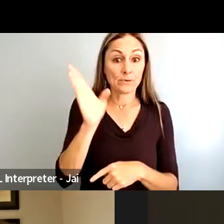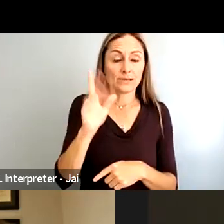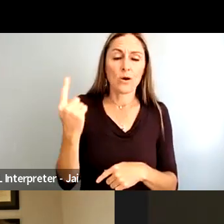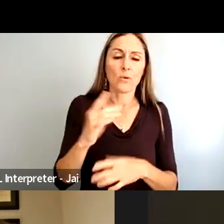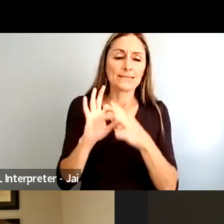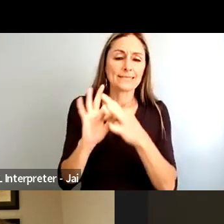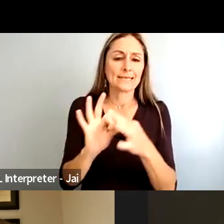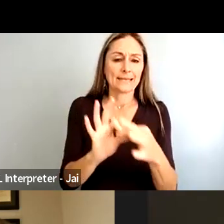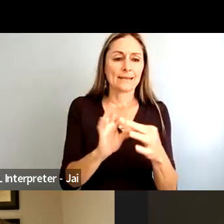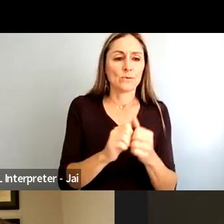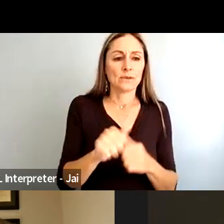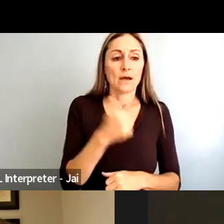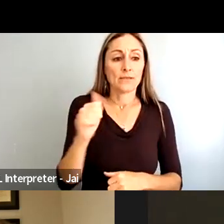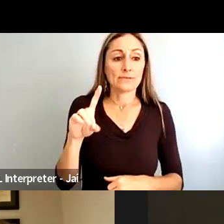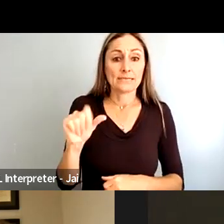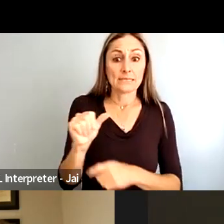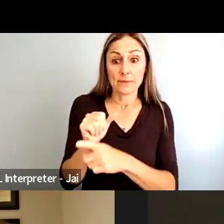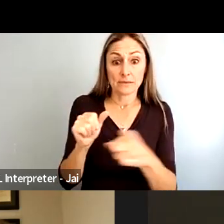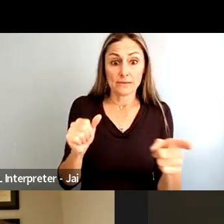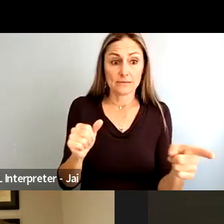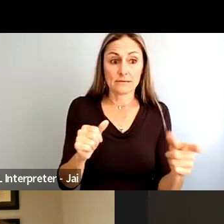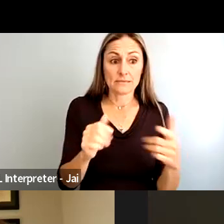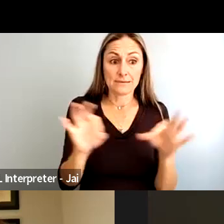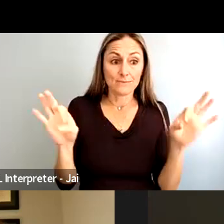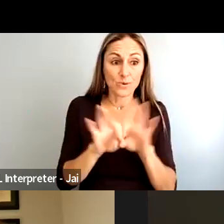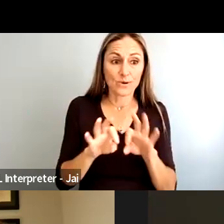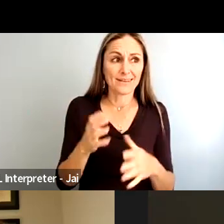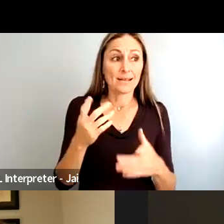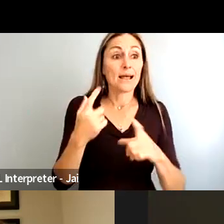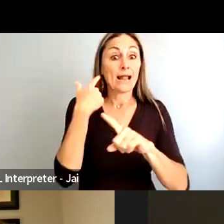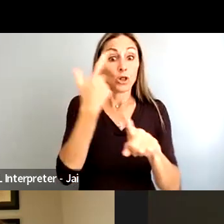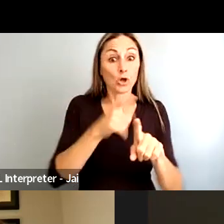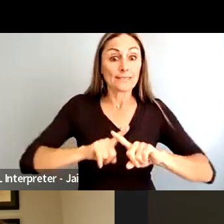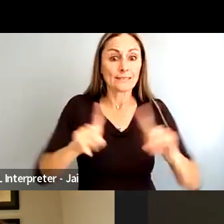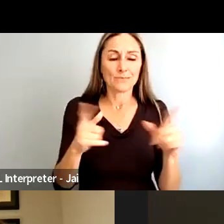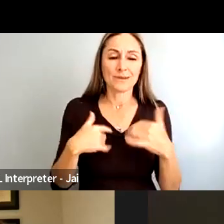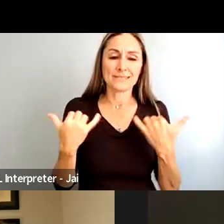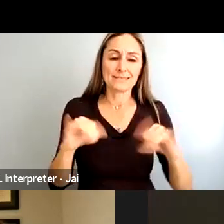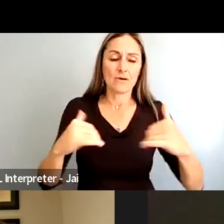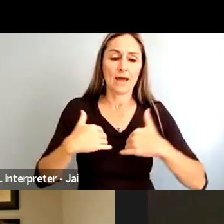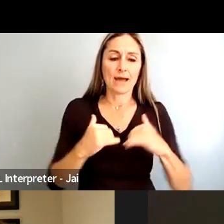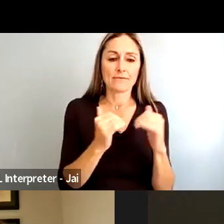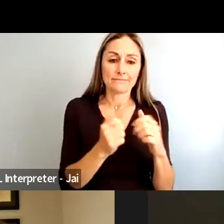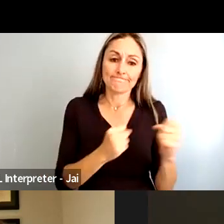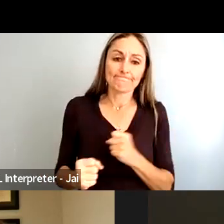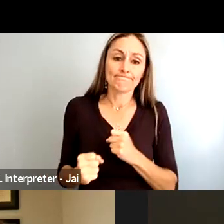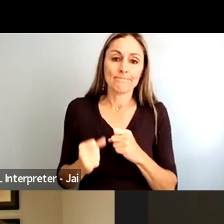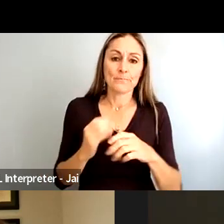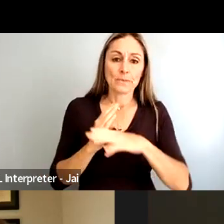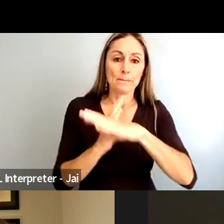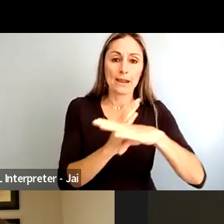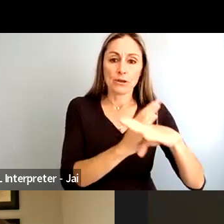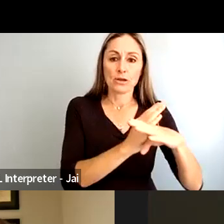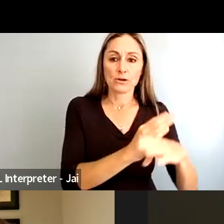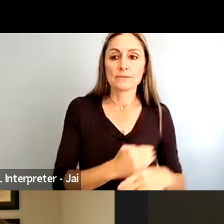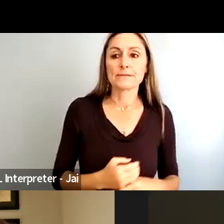other disabilities, which are really important. While it may look different, we still have significant barriers.